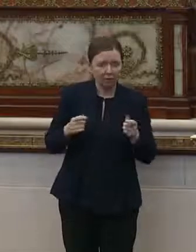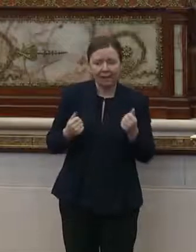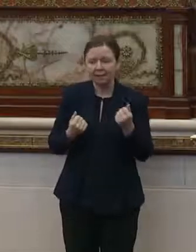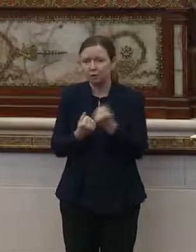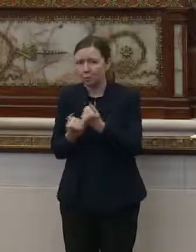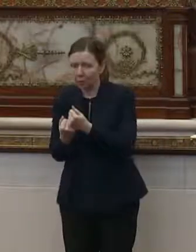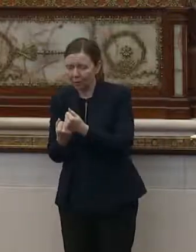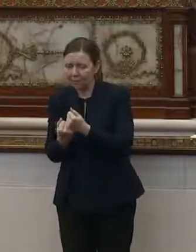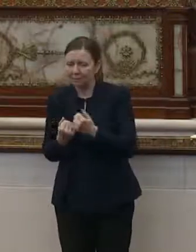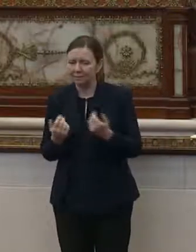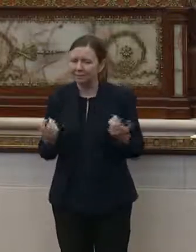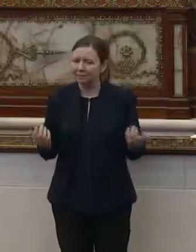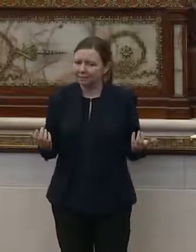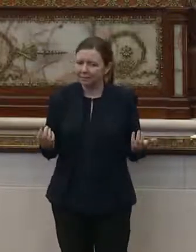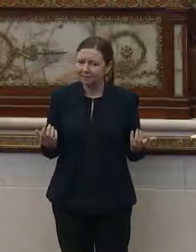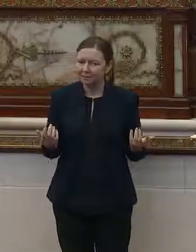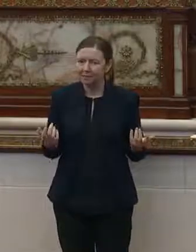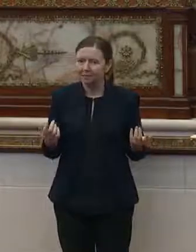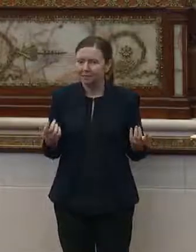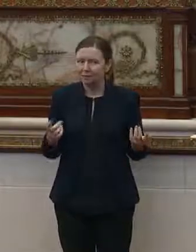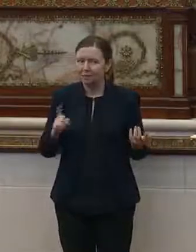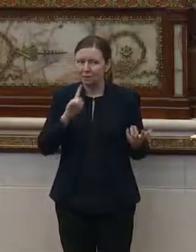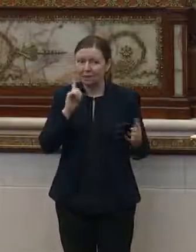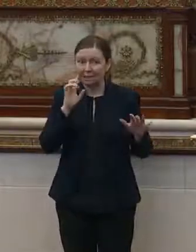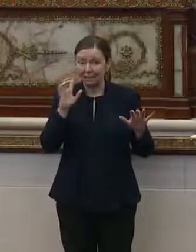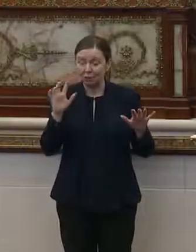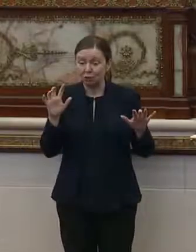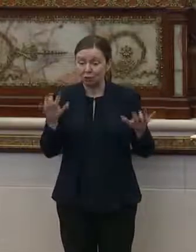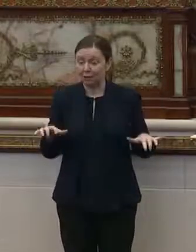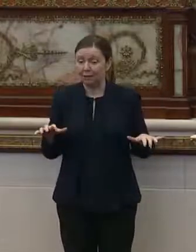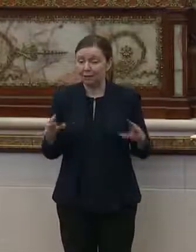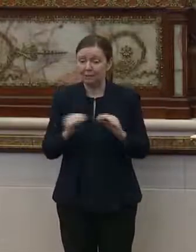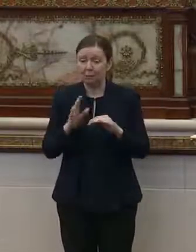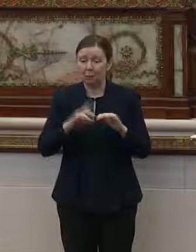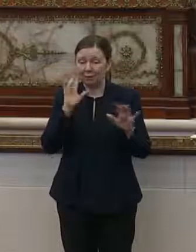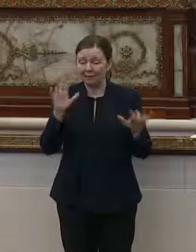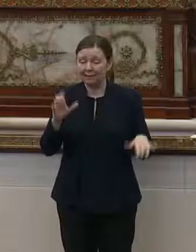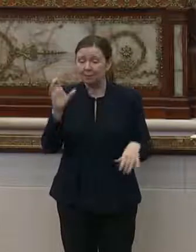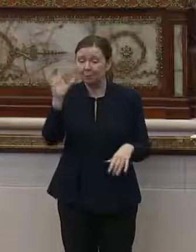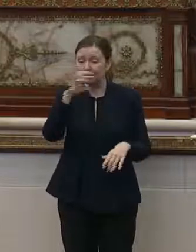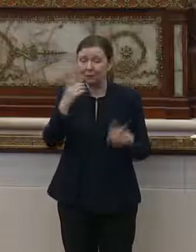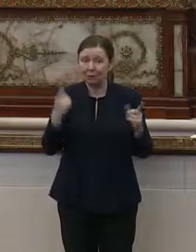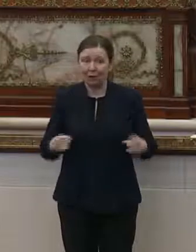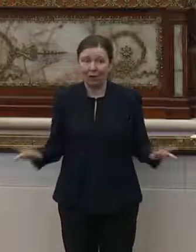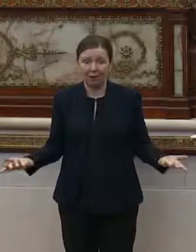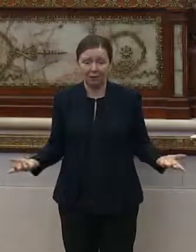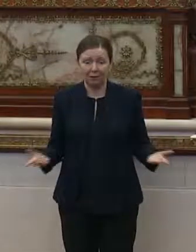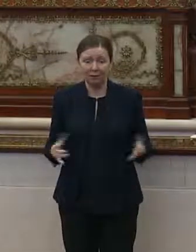support, it's shocking, beyond shocking. It's bizarre